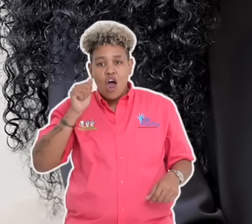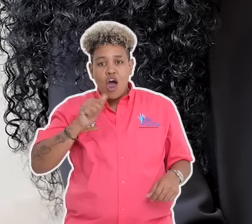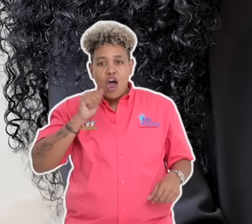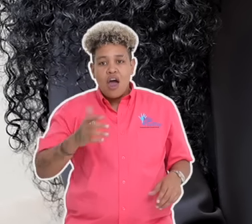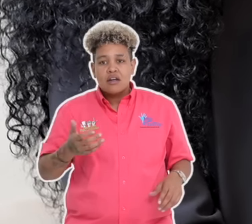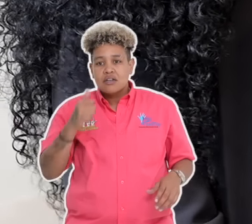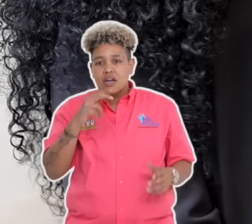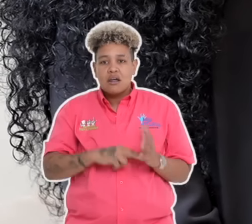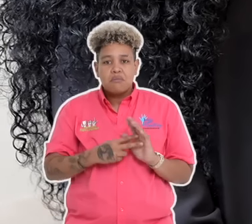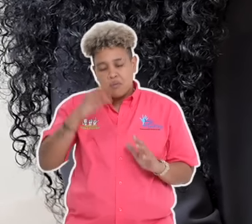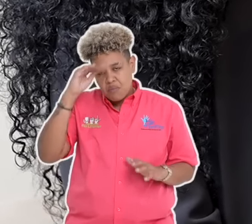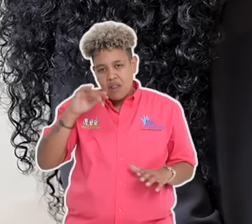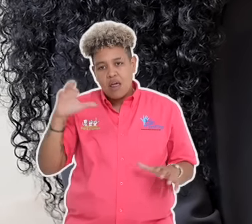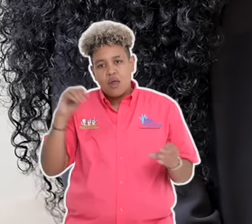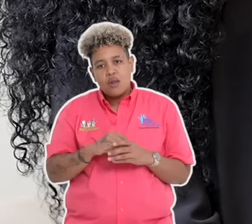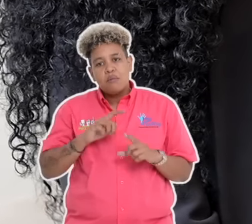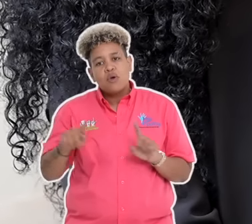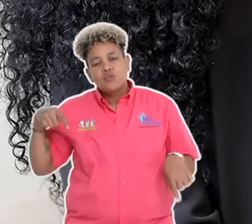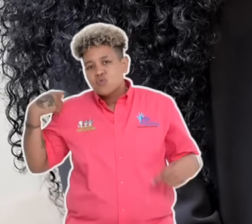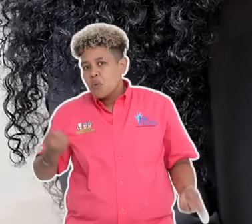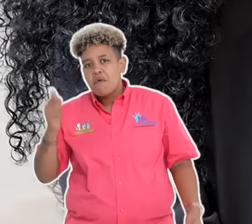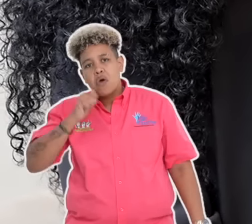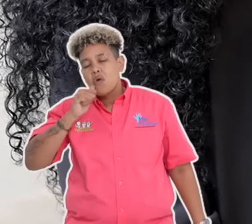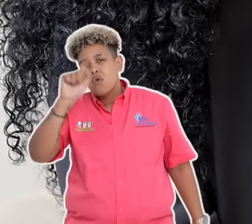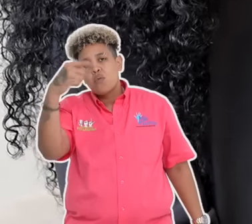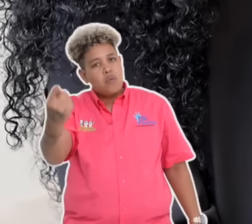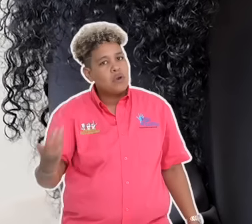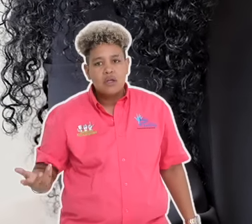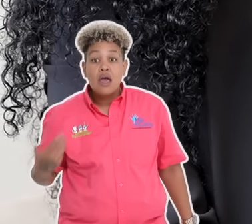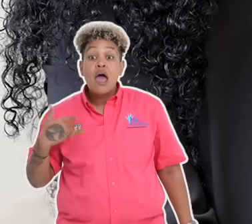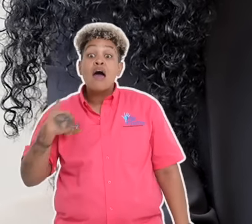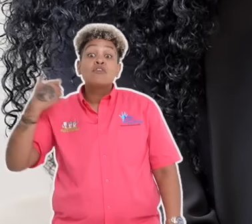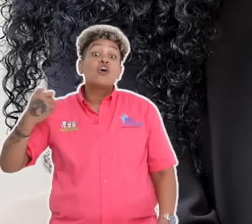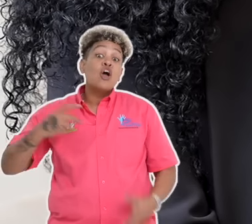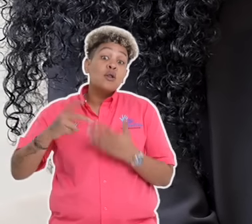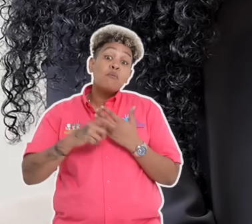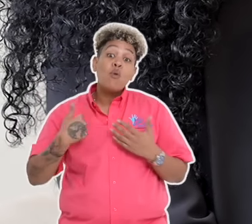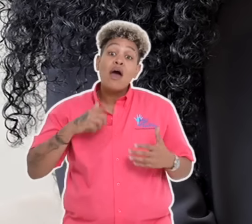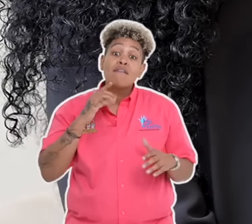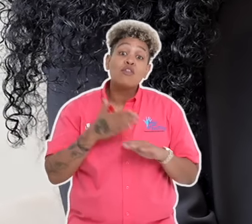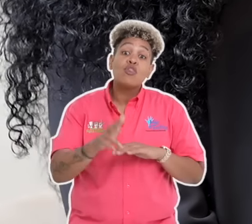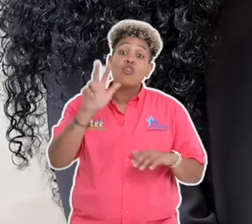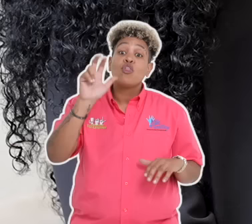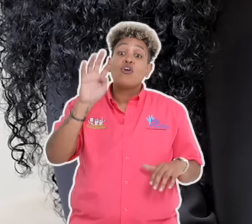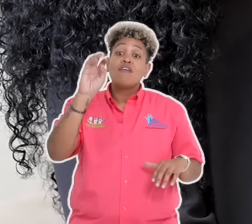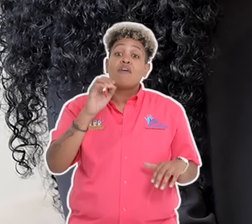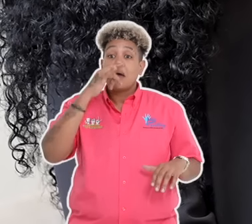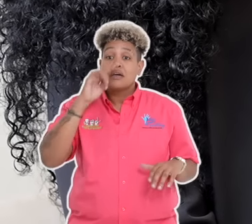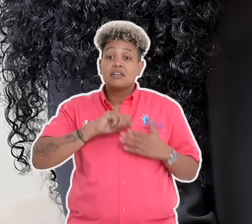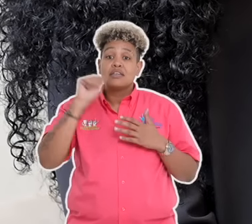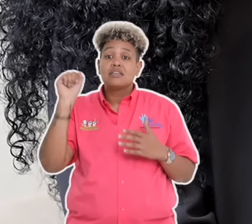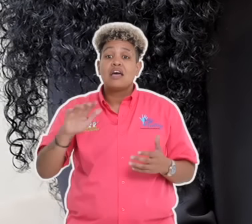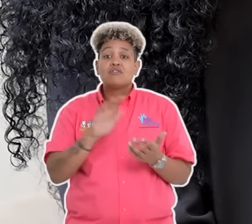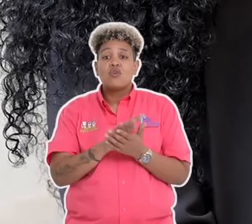girls. Doesn't mean this boys aren't included, but correct. So far it's been girls. I have a scholarship program where I have over 340 kids